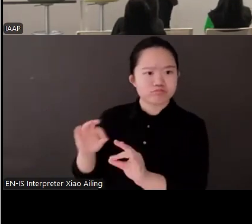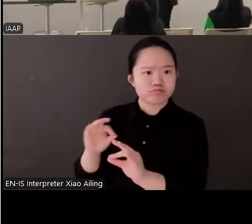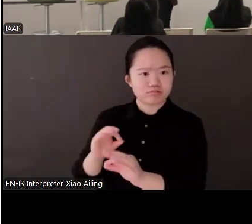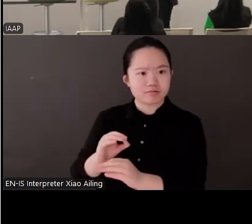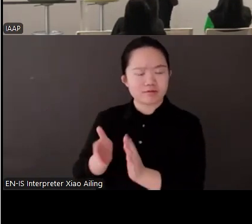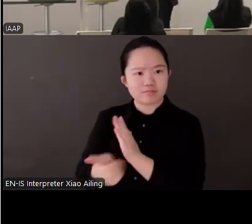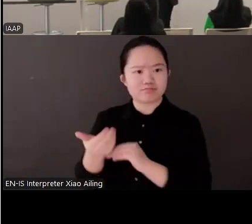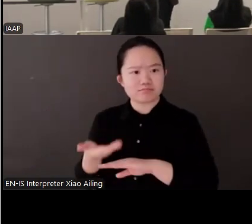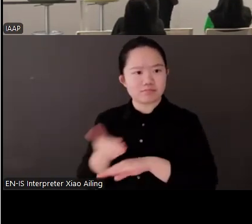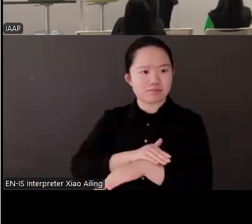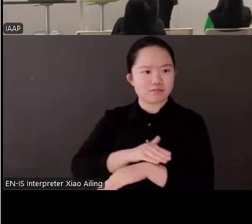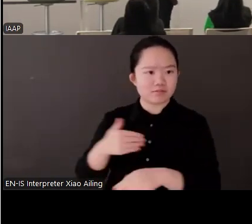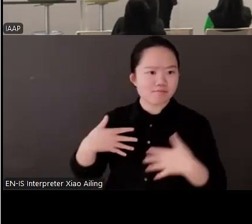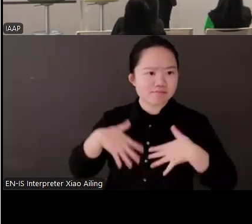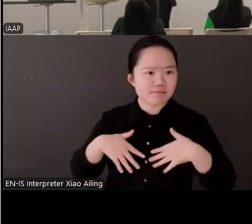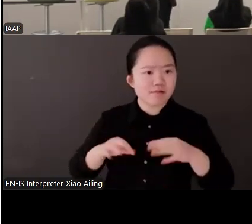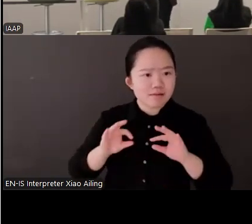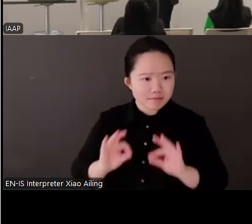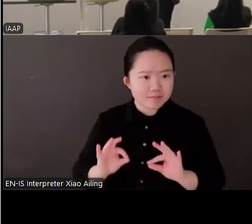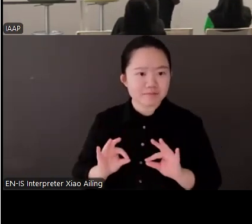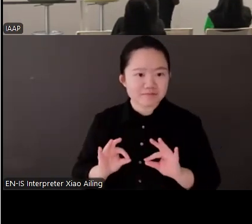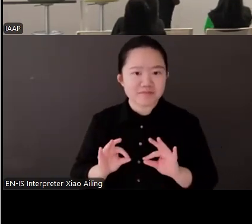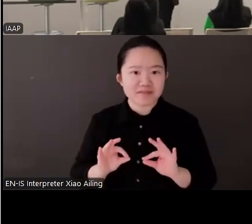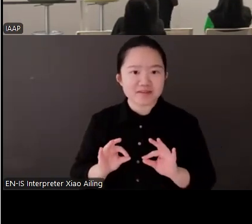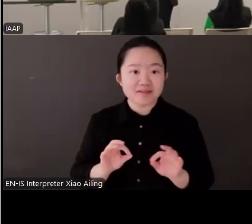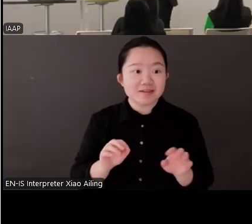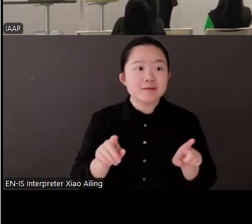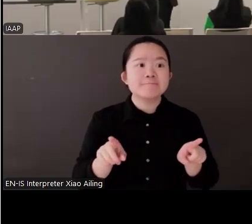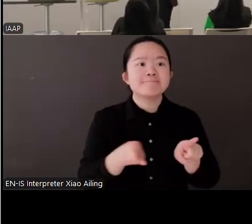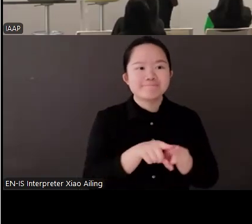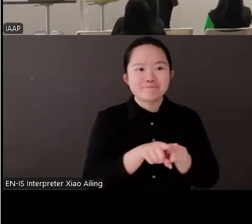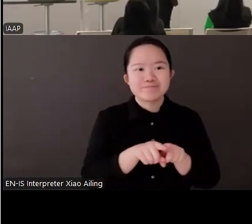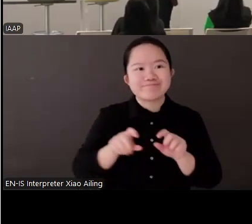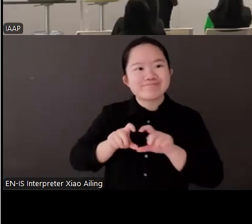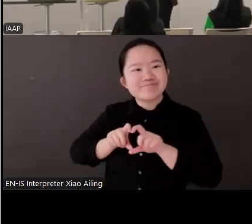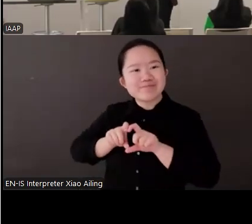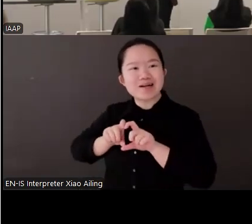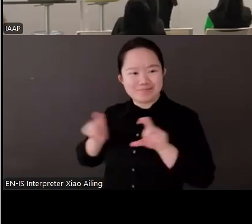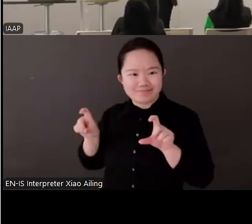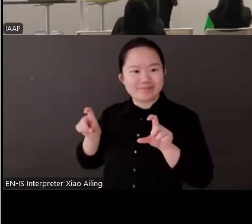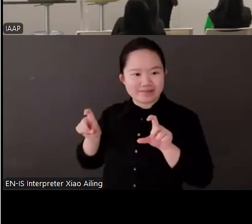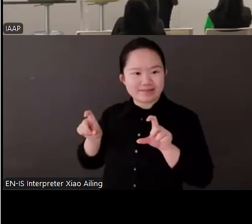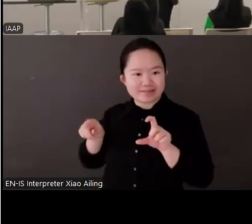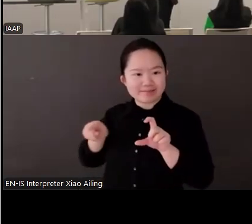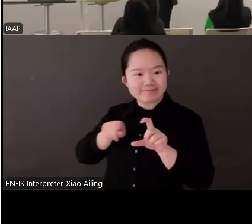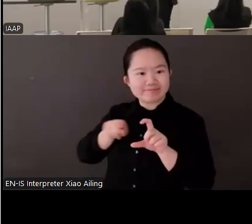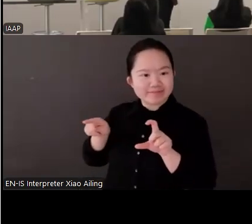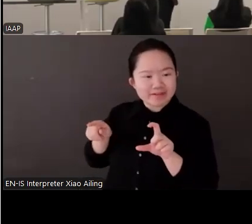but the most and the best part was that my company started winning the most exciting